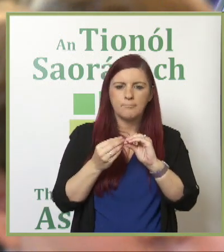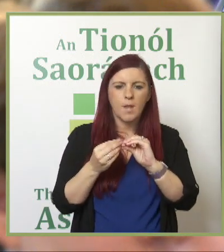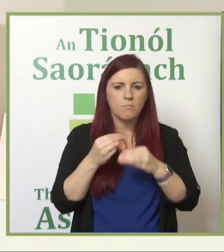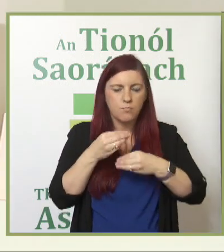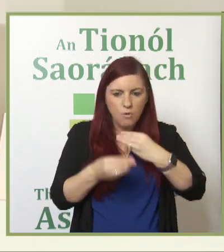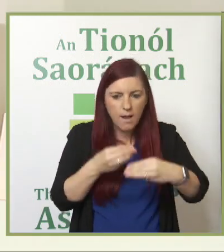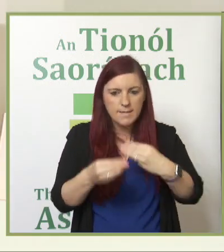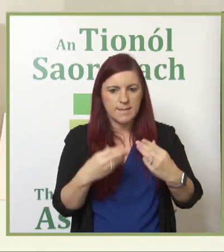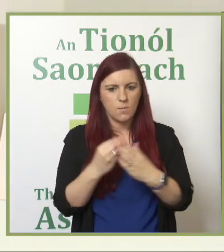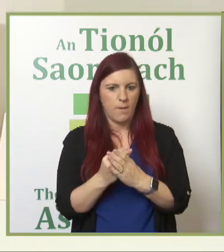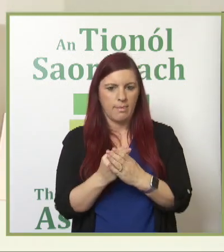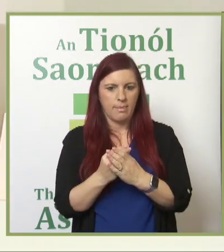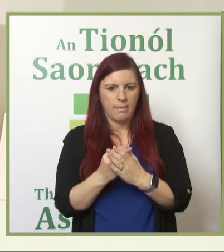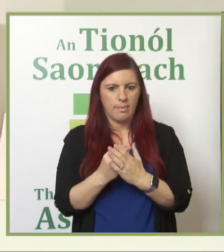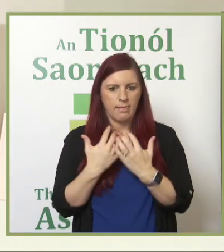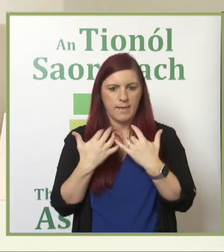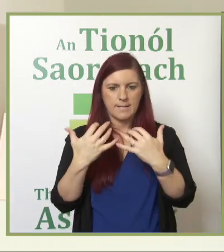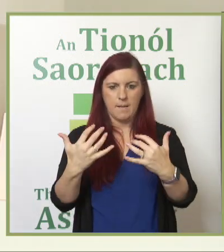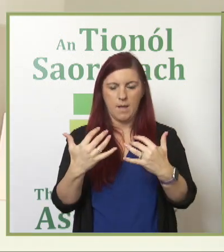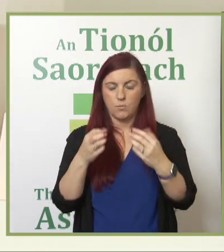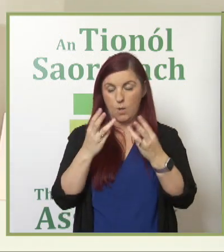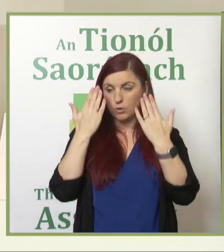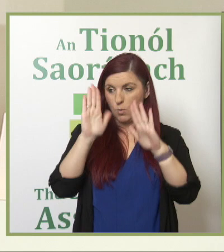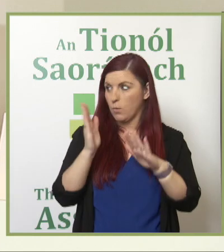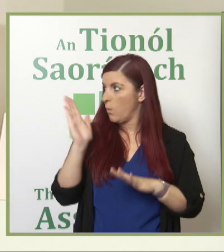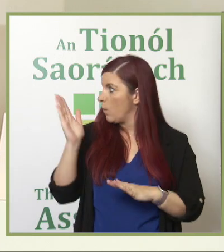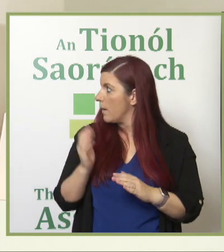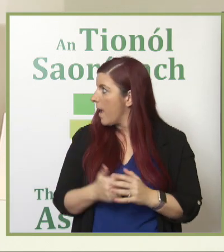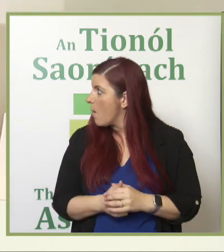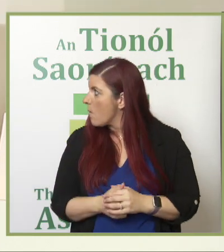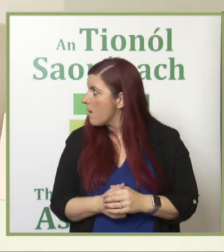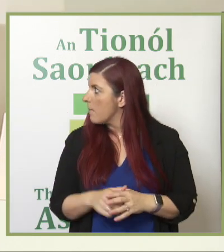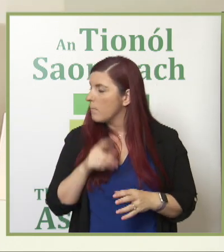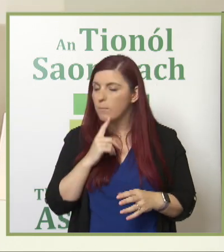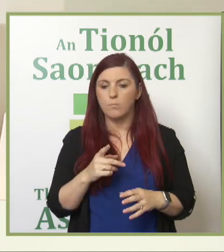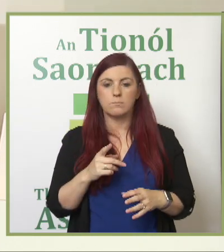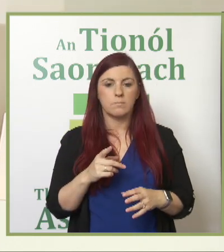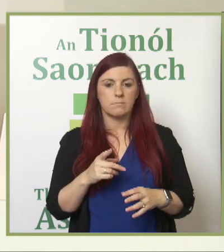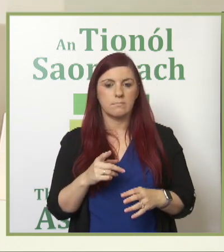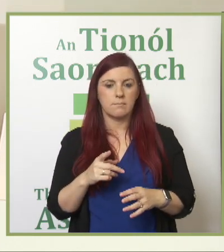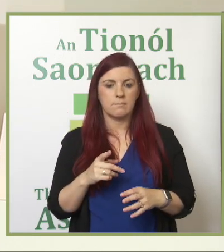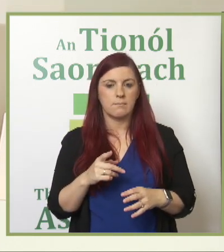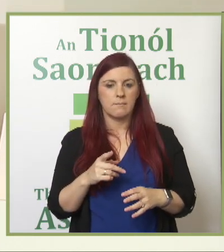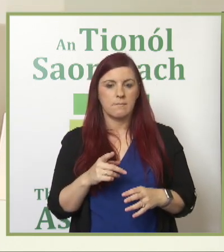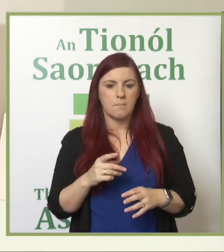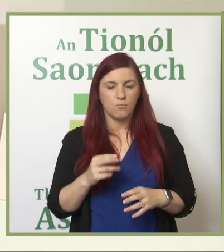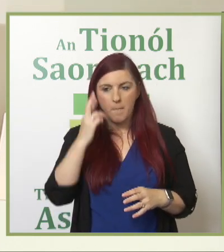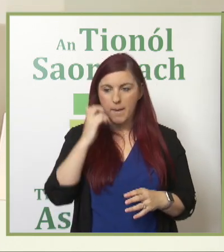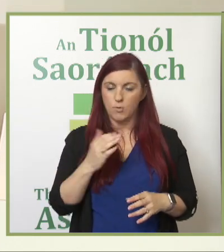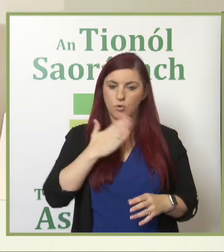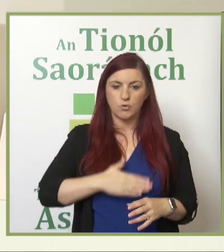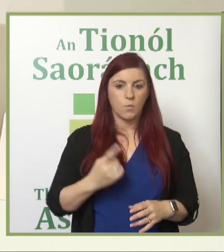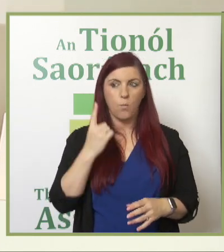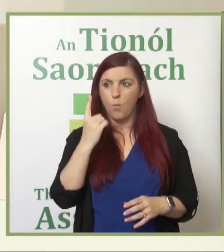assembly, which is just up here, and I'll bring it through it now. But ultimately, and let me state from the start, there is only one